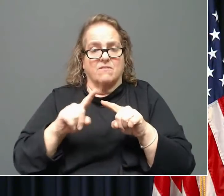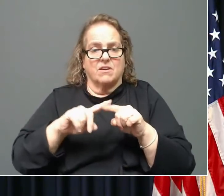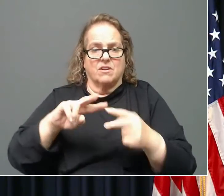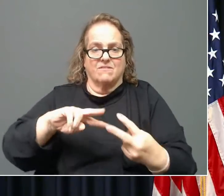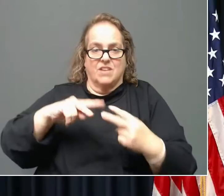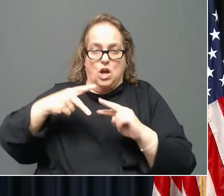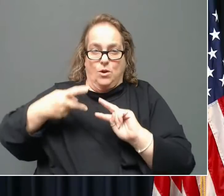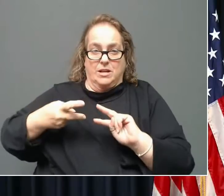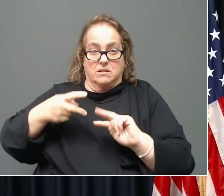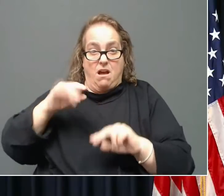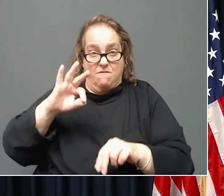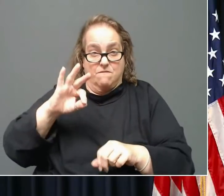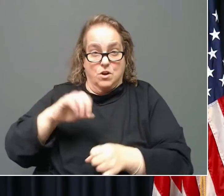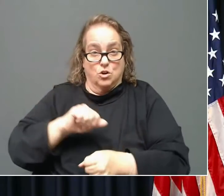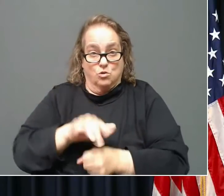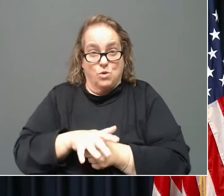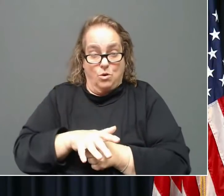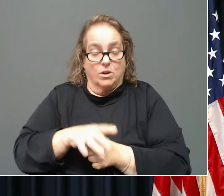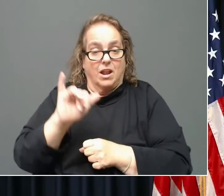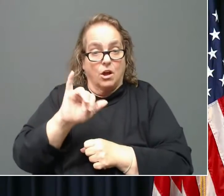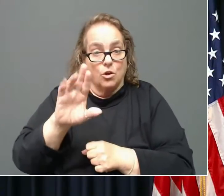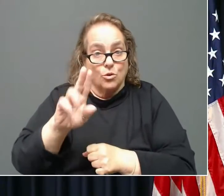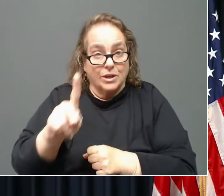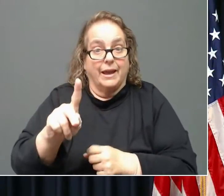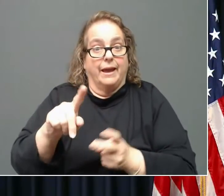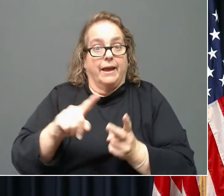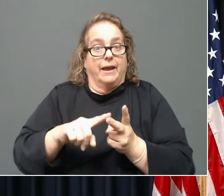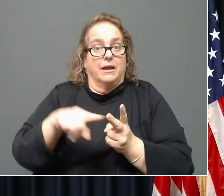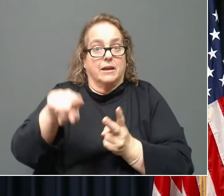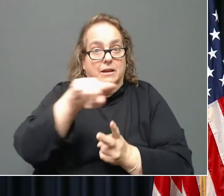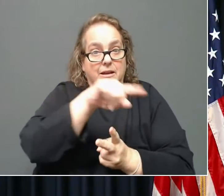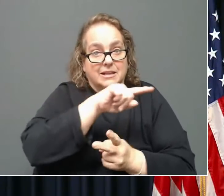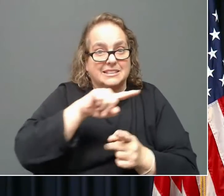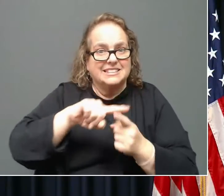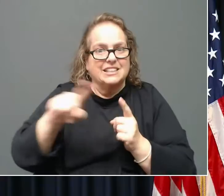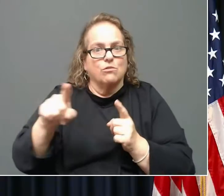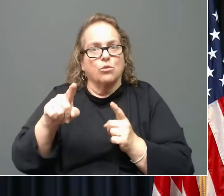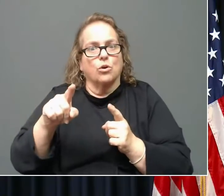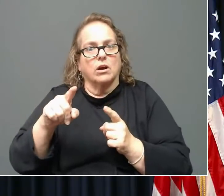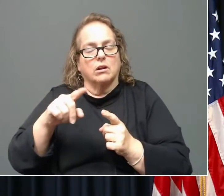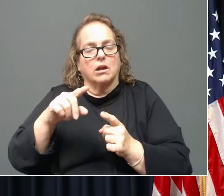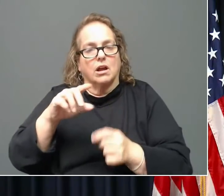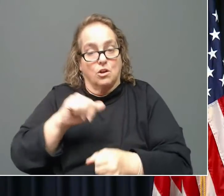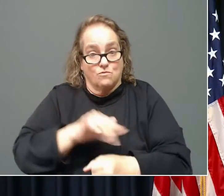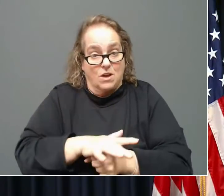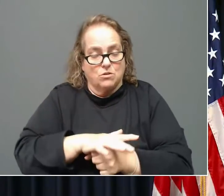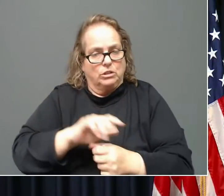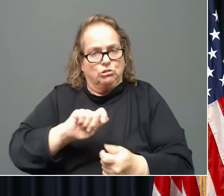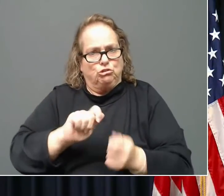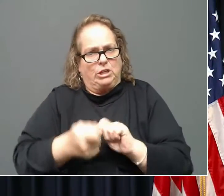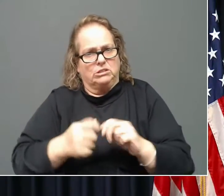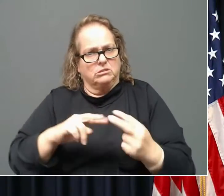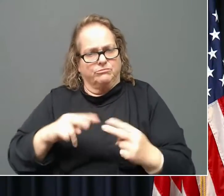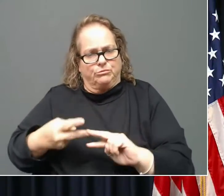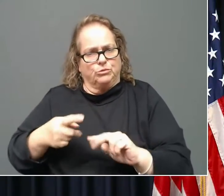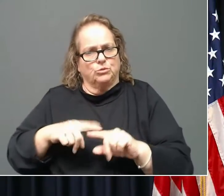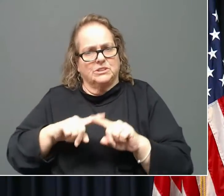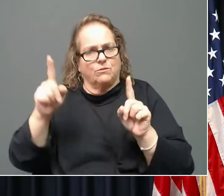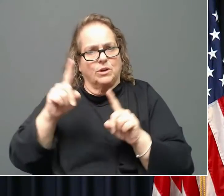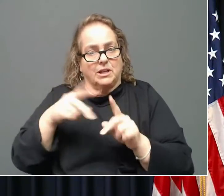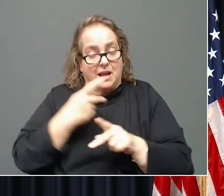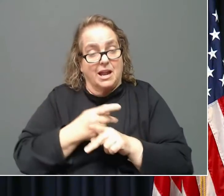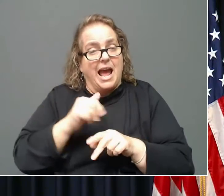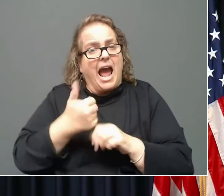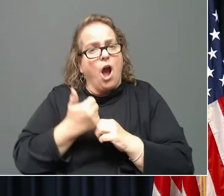coronavirus variants. How confident are you that the decline that we're seeing will continue, or could there very well